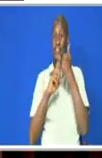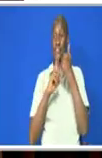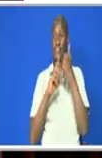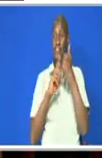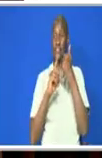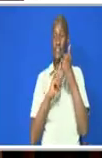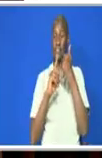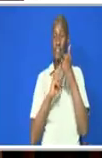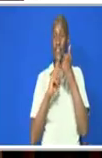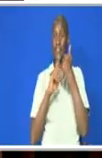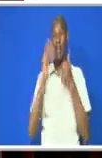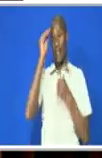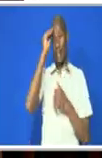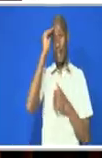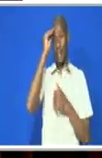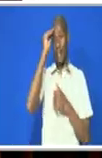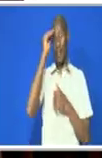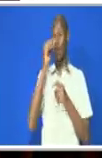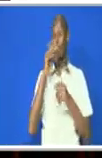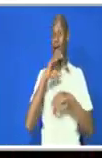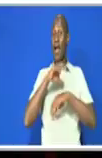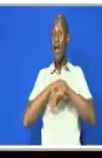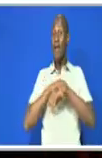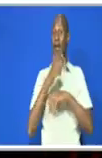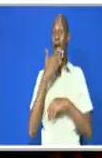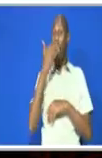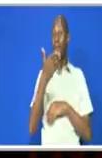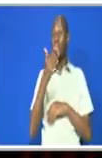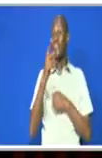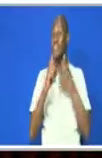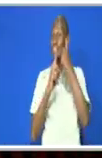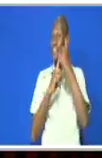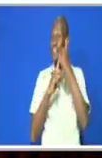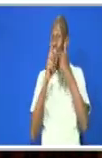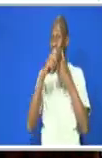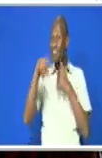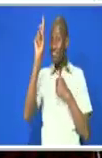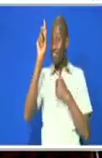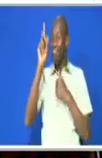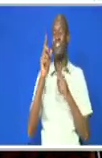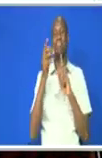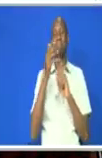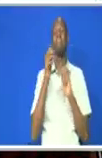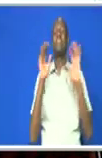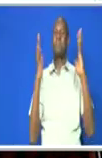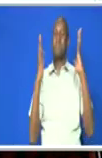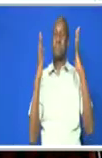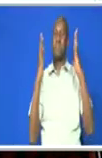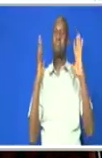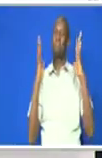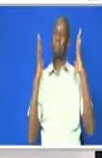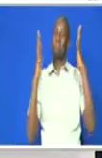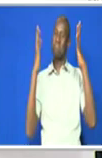6. Lana, did you get your answer as 6? Good. Give yourself a